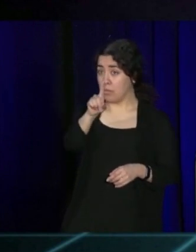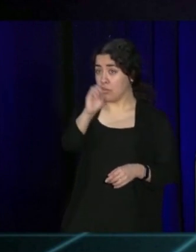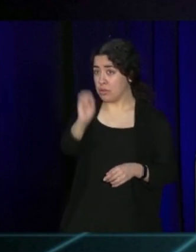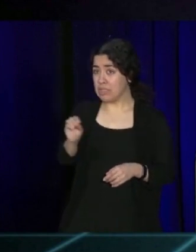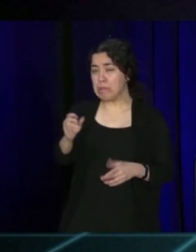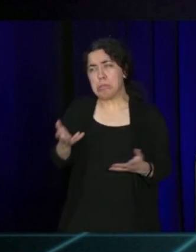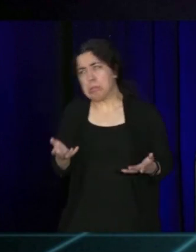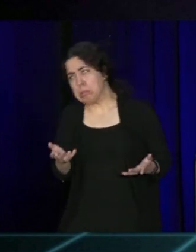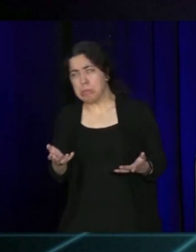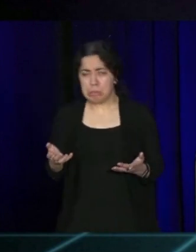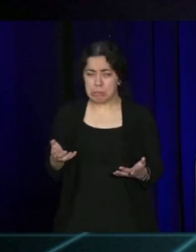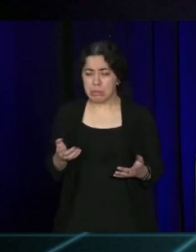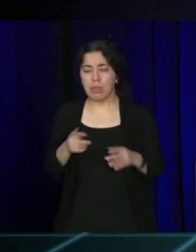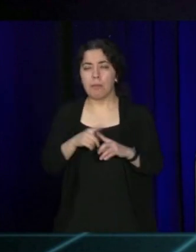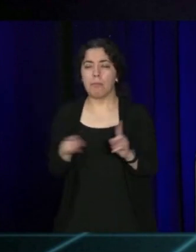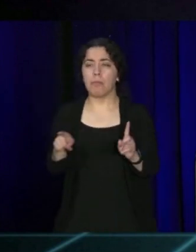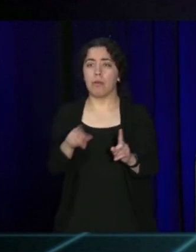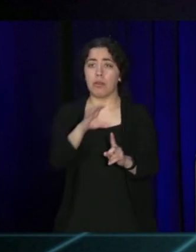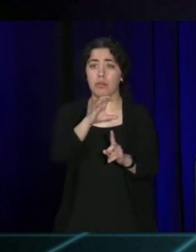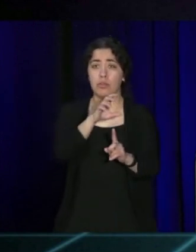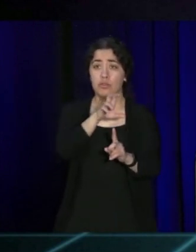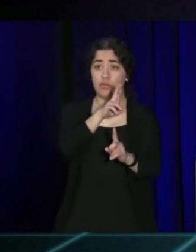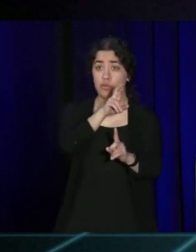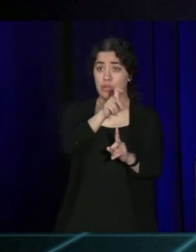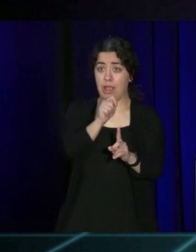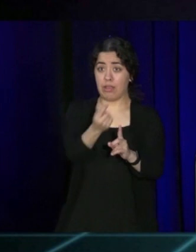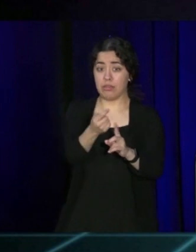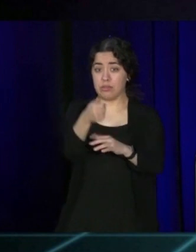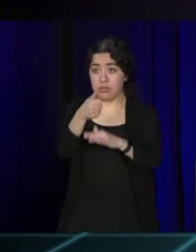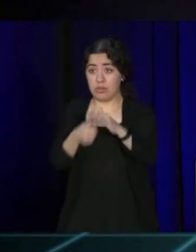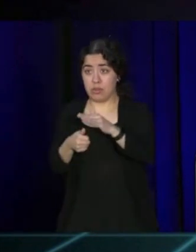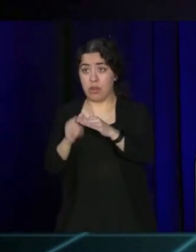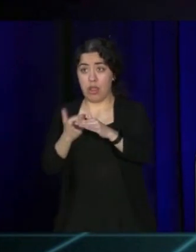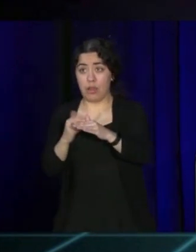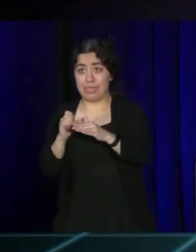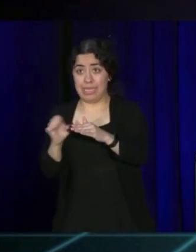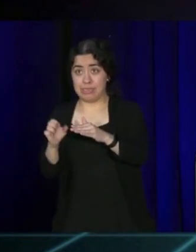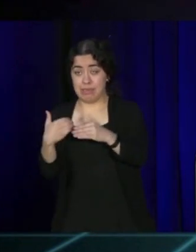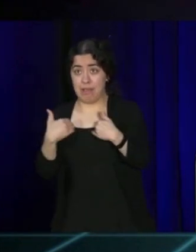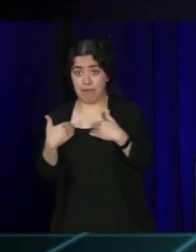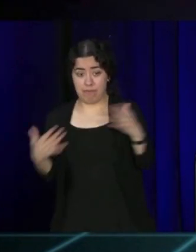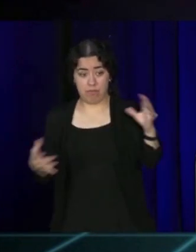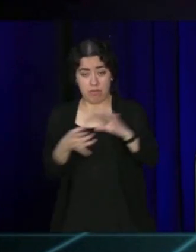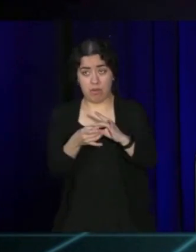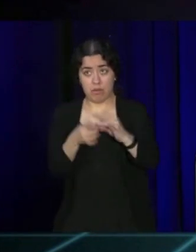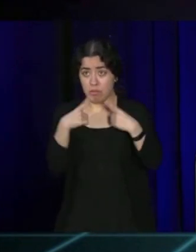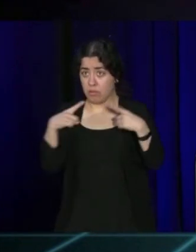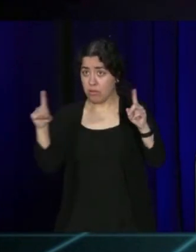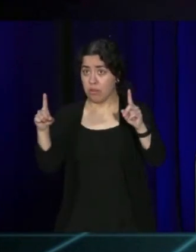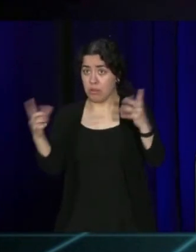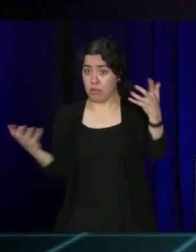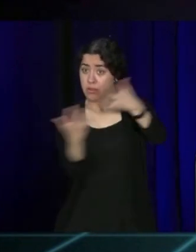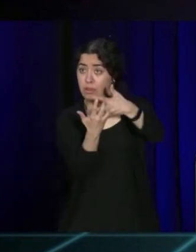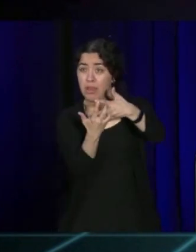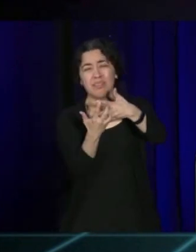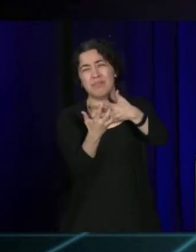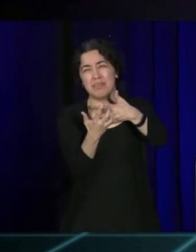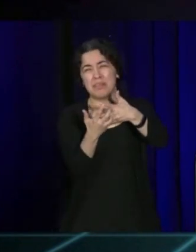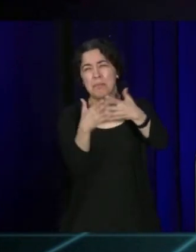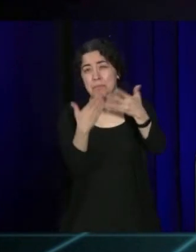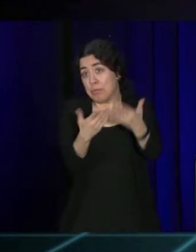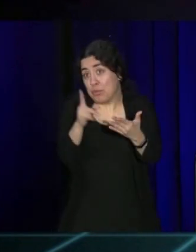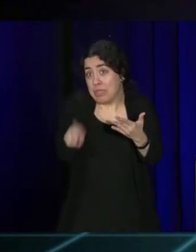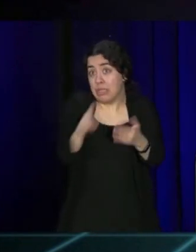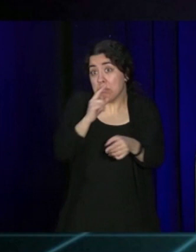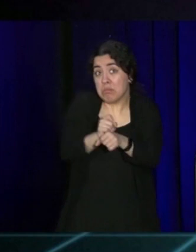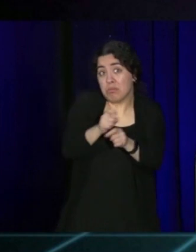we have. And yeah, if it doesn't, you might need Solid, you might need Svelte, you might need something else. But it's very likely that you and